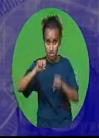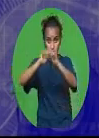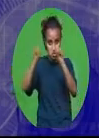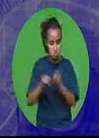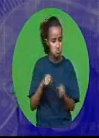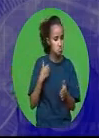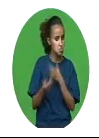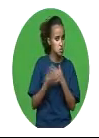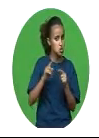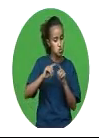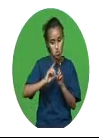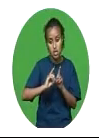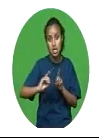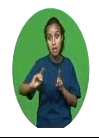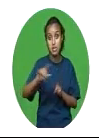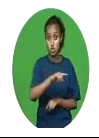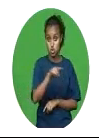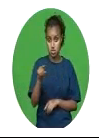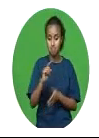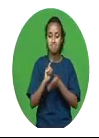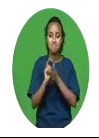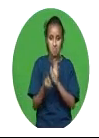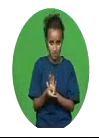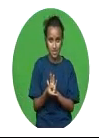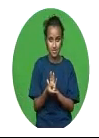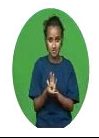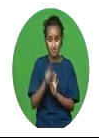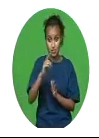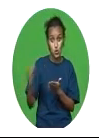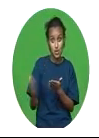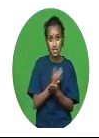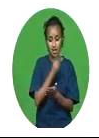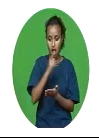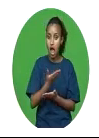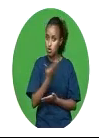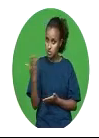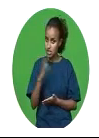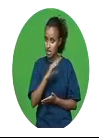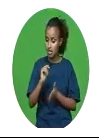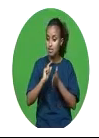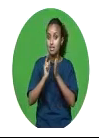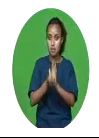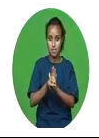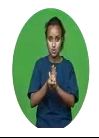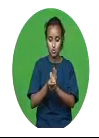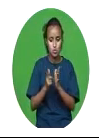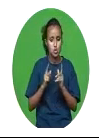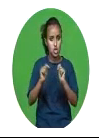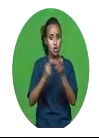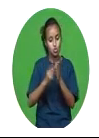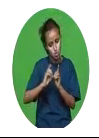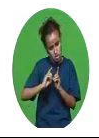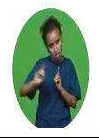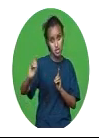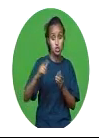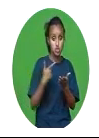to dimension them. For example, if we take the object in the example and try to dimension it